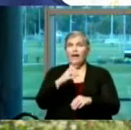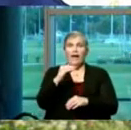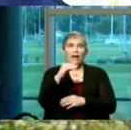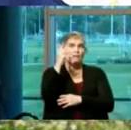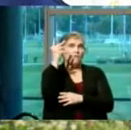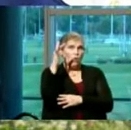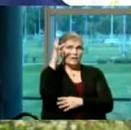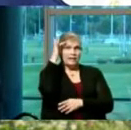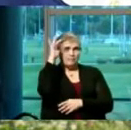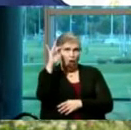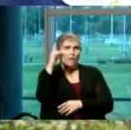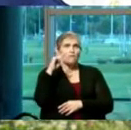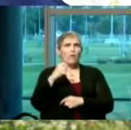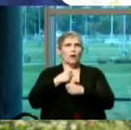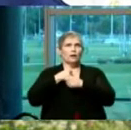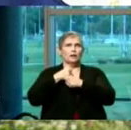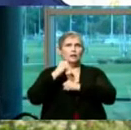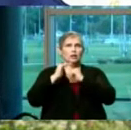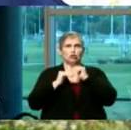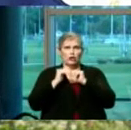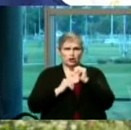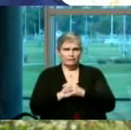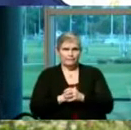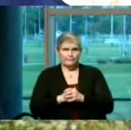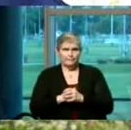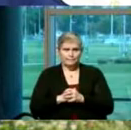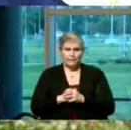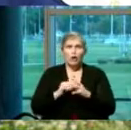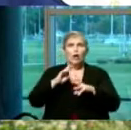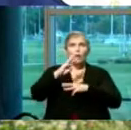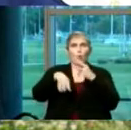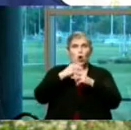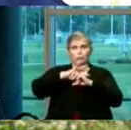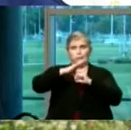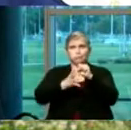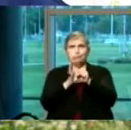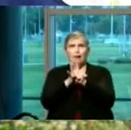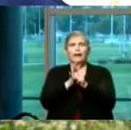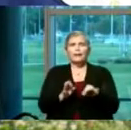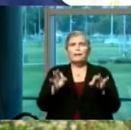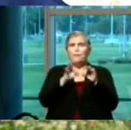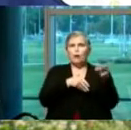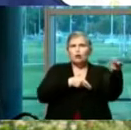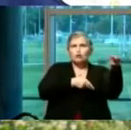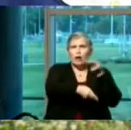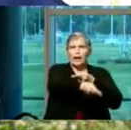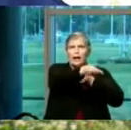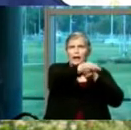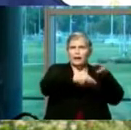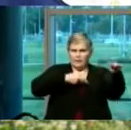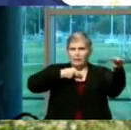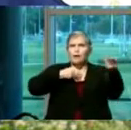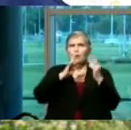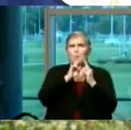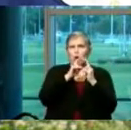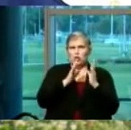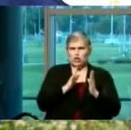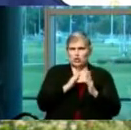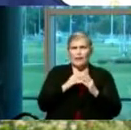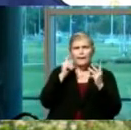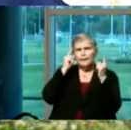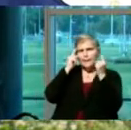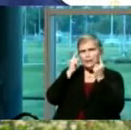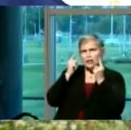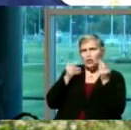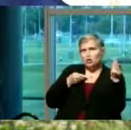practices in the construction business. Internationally, important trading partners are considering criteria and